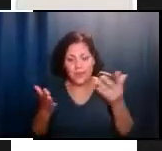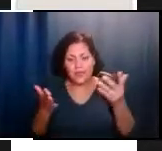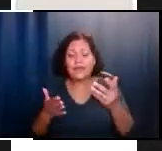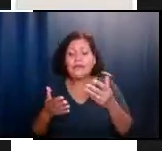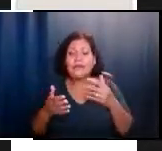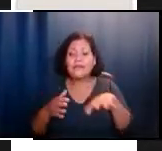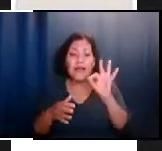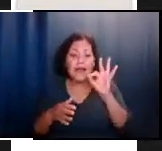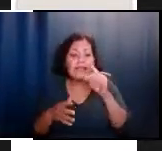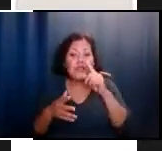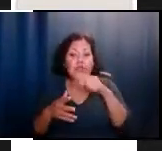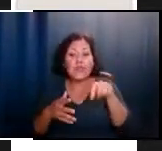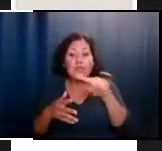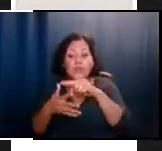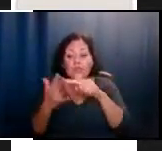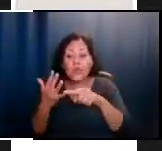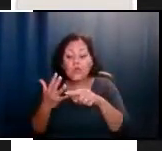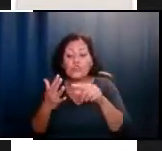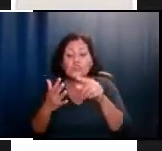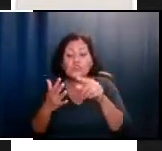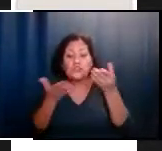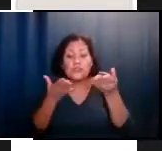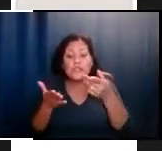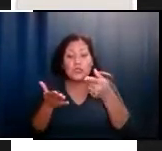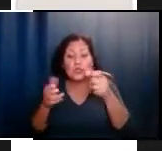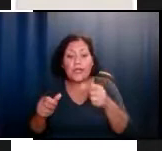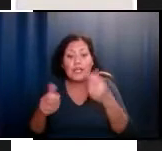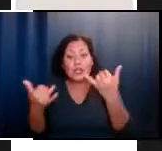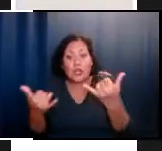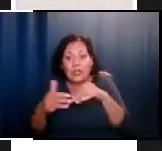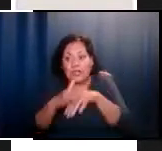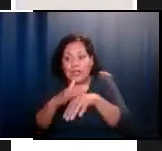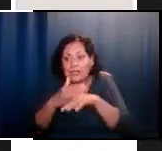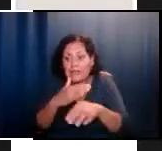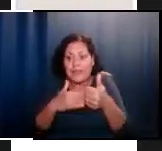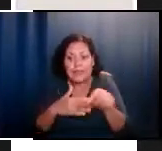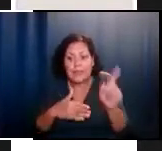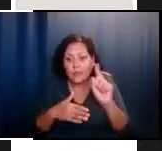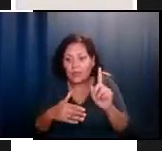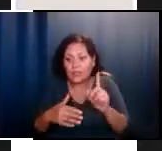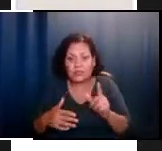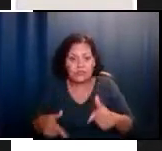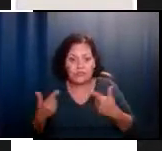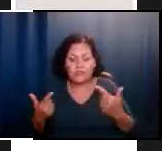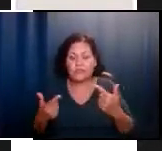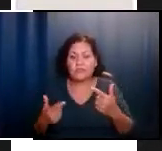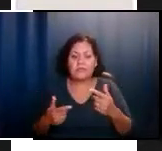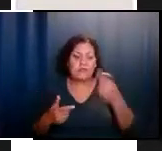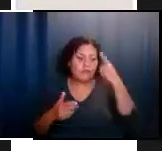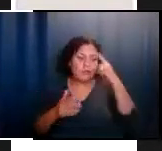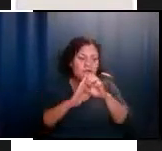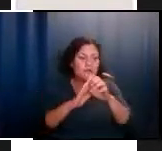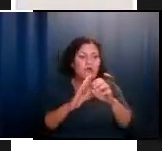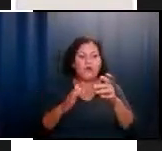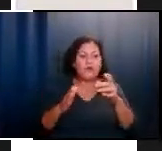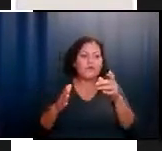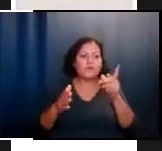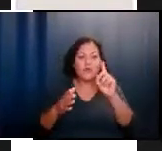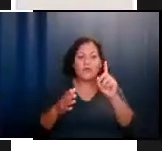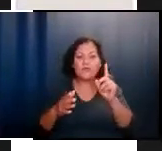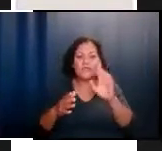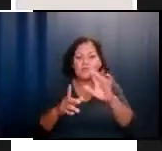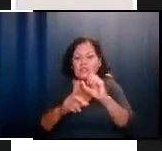those services that you can currently access wherever you are. So in high school, they do have resume